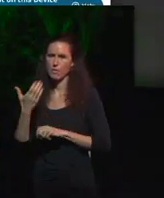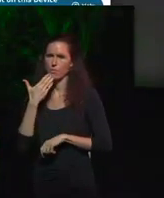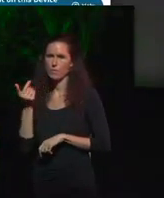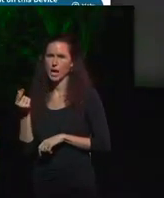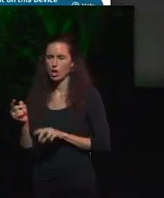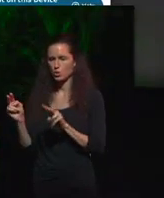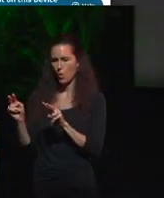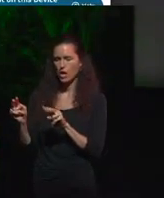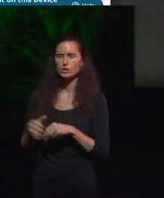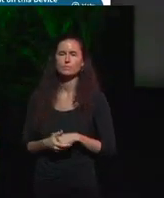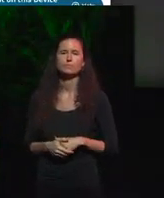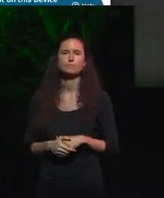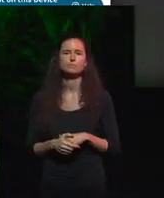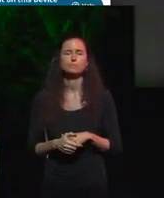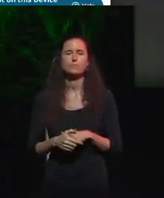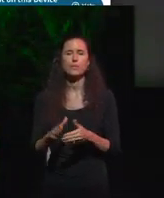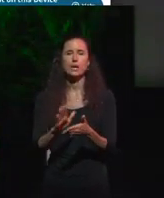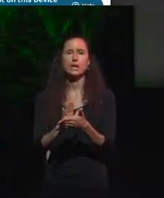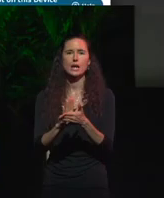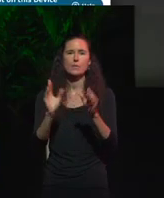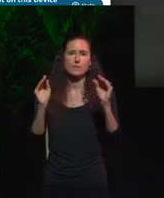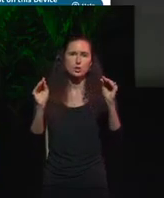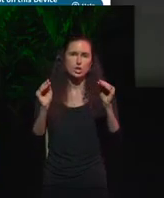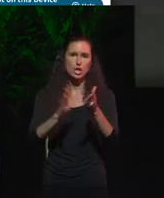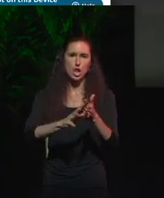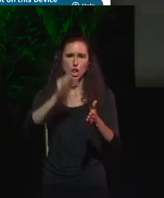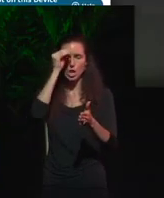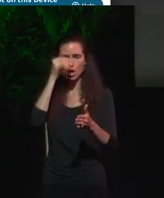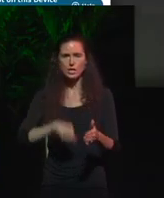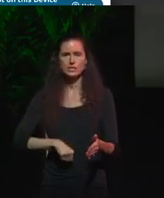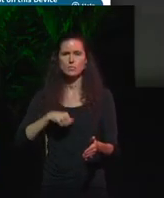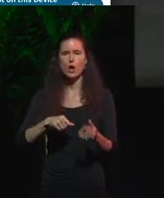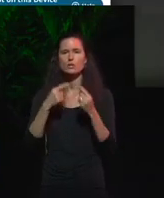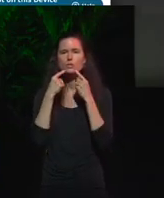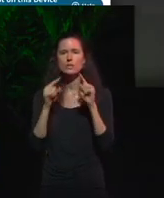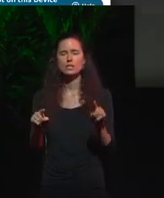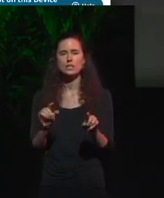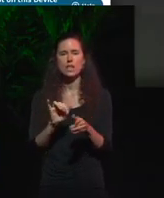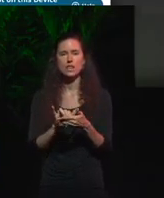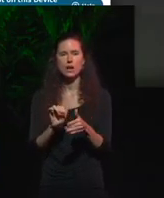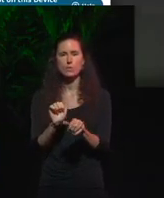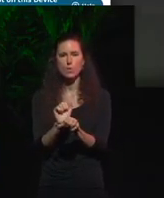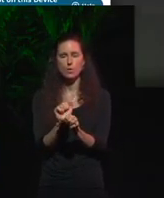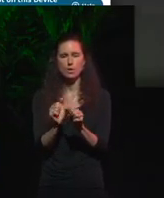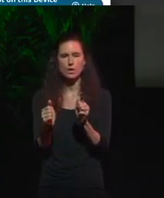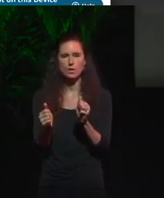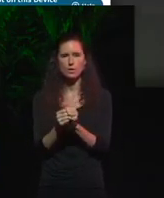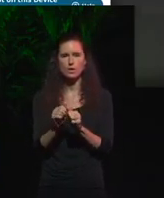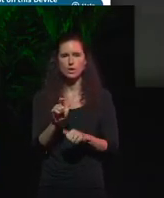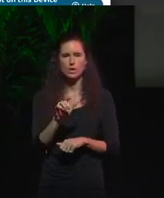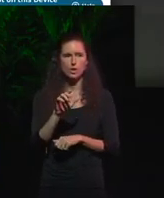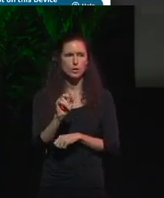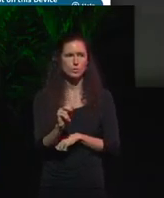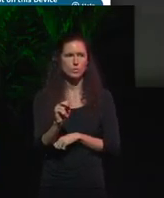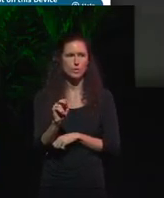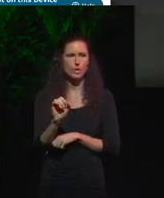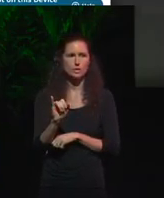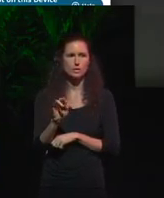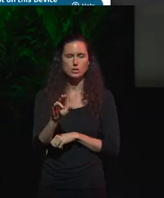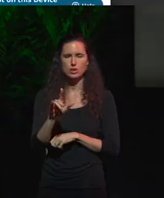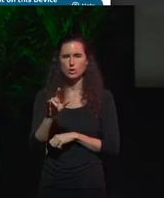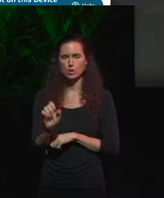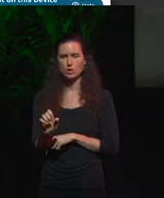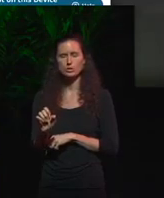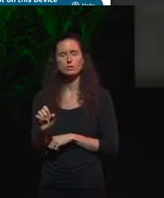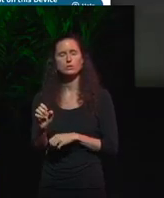The Academy for Teaching and Learning is proud to announce that we partnered with Lumen Circles Fellowships. Through fellowships, we